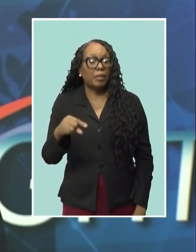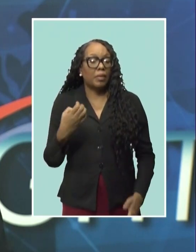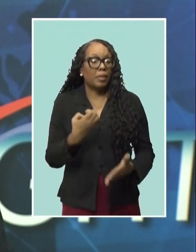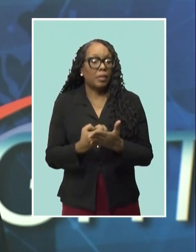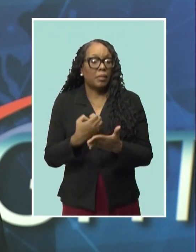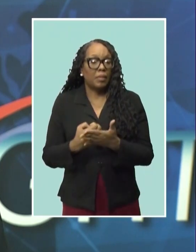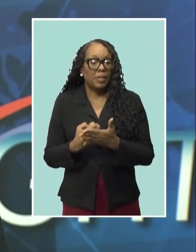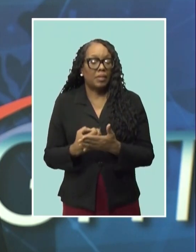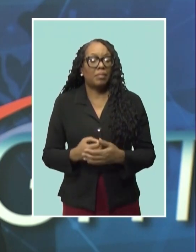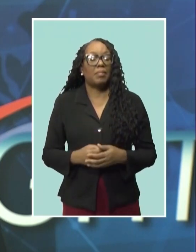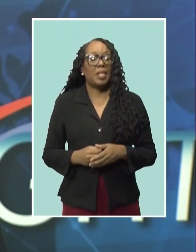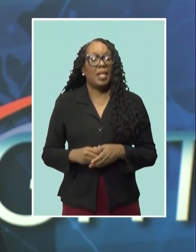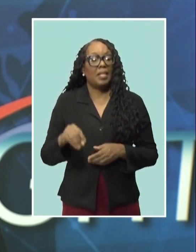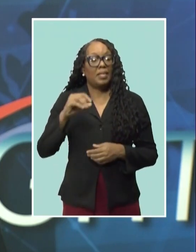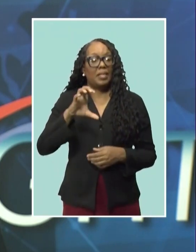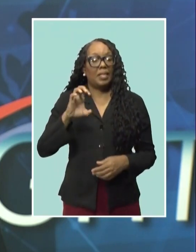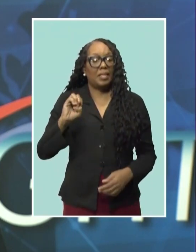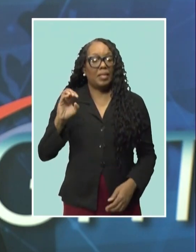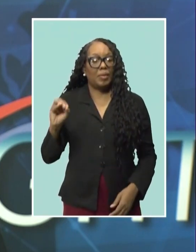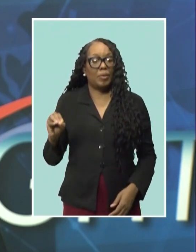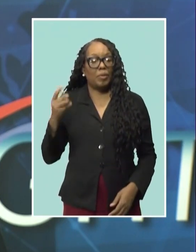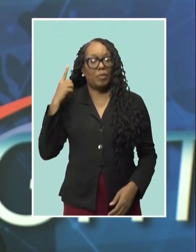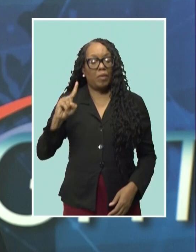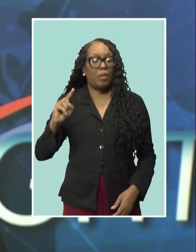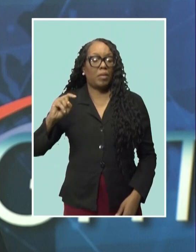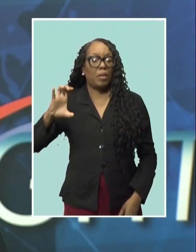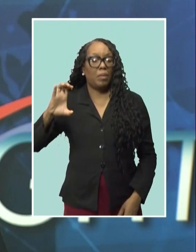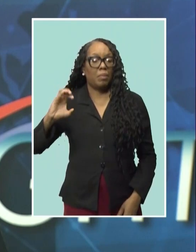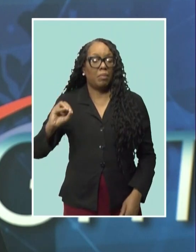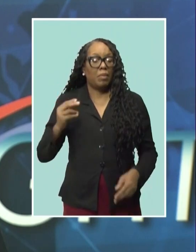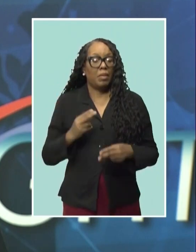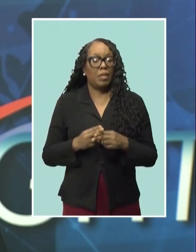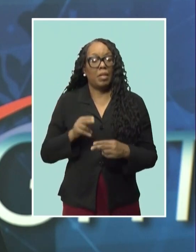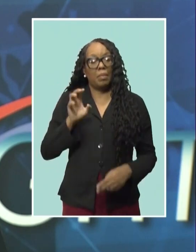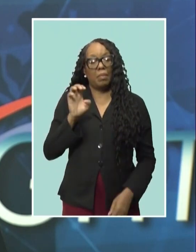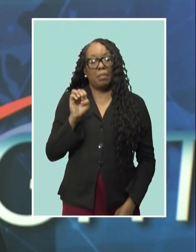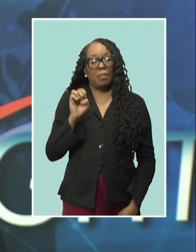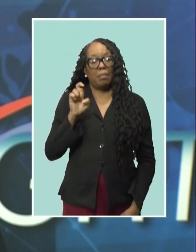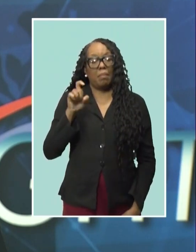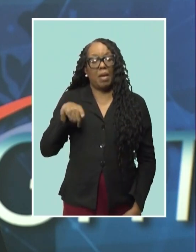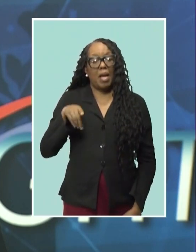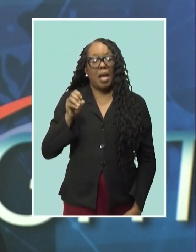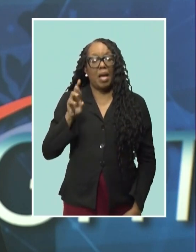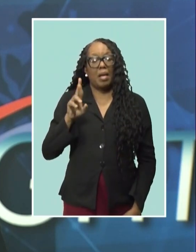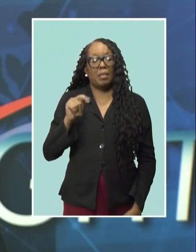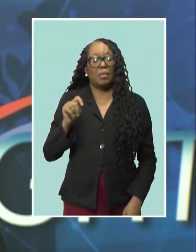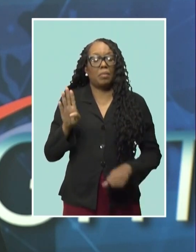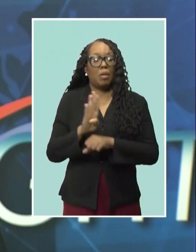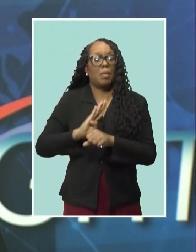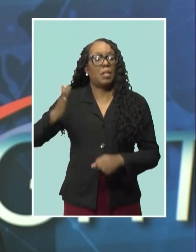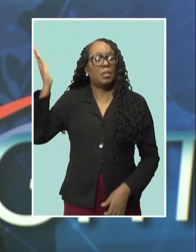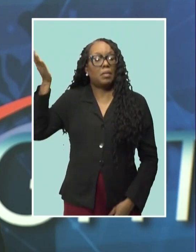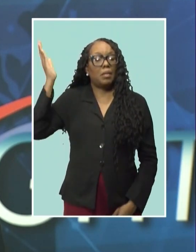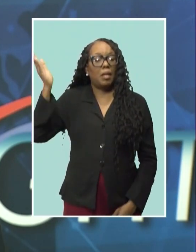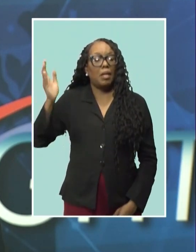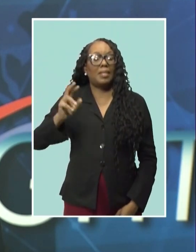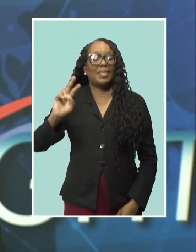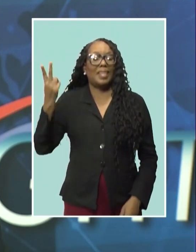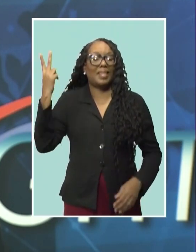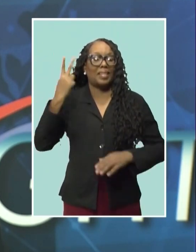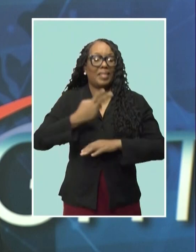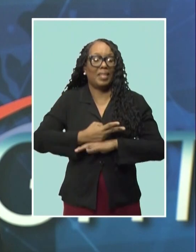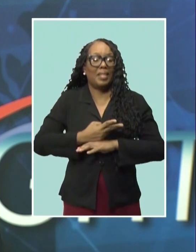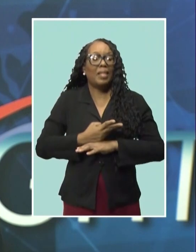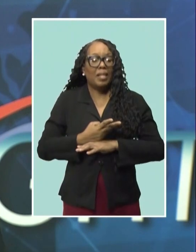intensifies. Chief Executive Officer of Sports Barbados, Mark Hill, made the point during his presentation on Day 2 of the ongoing